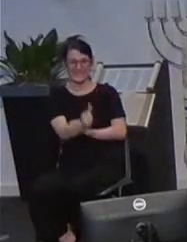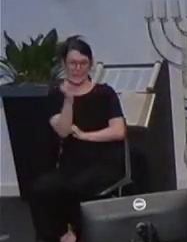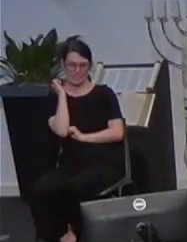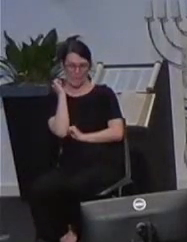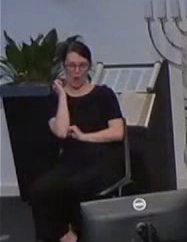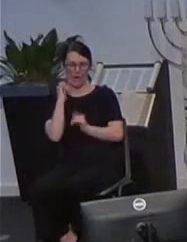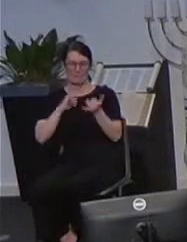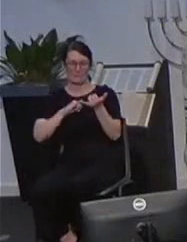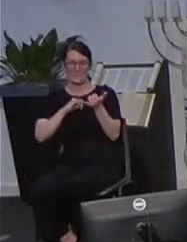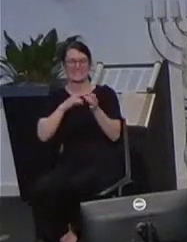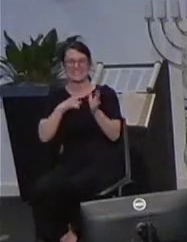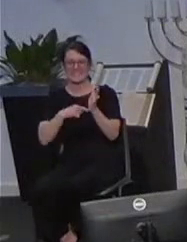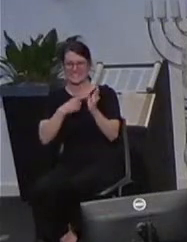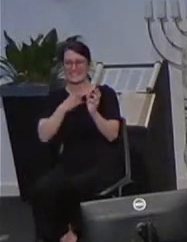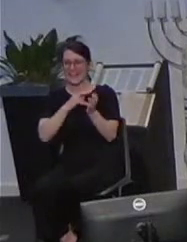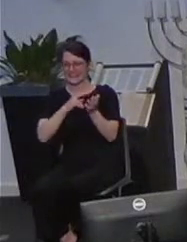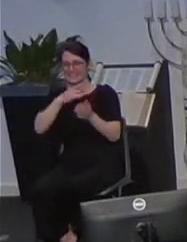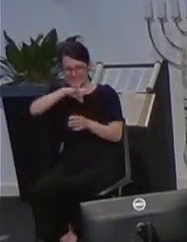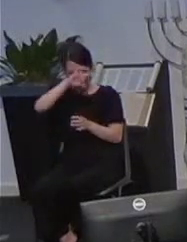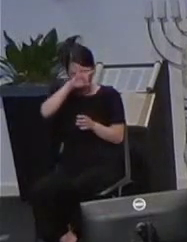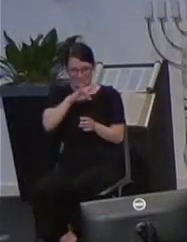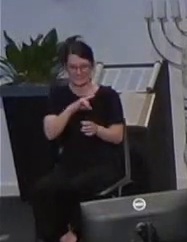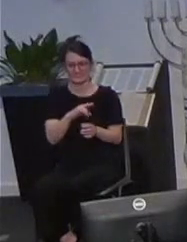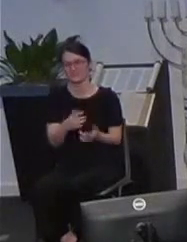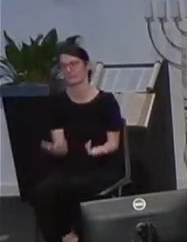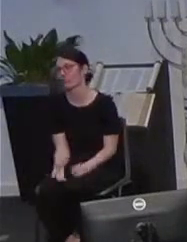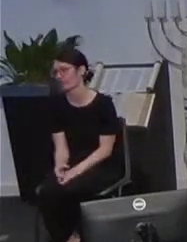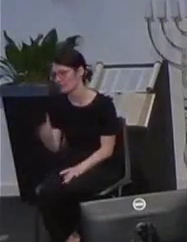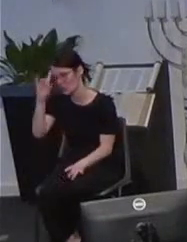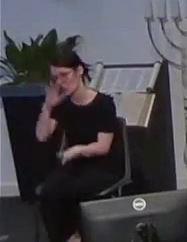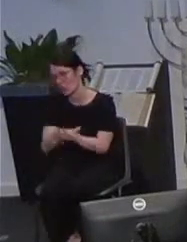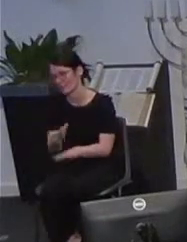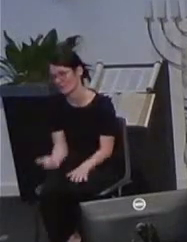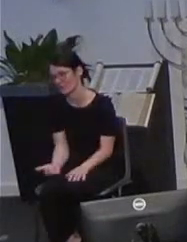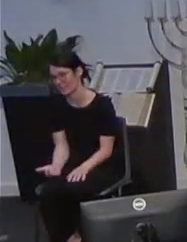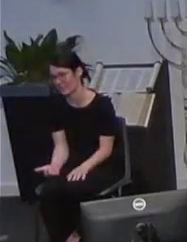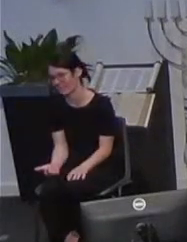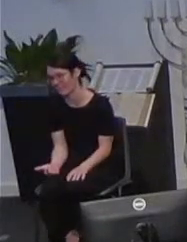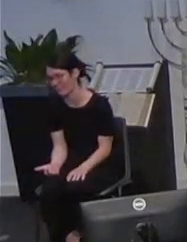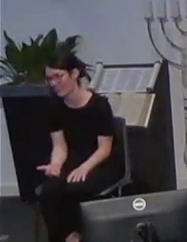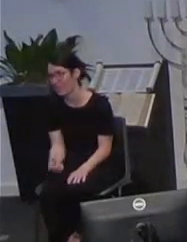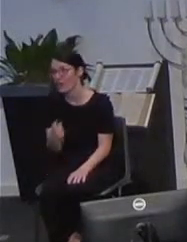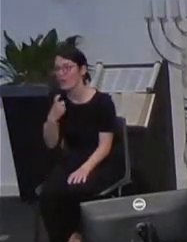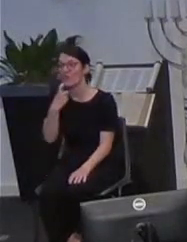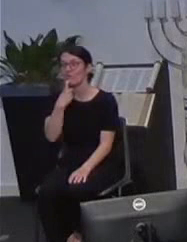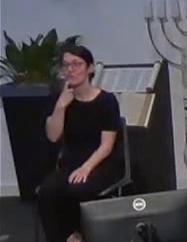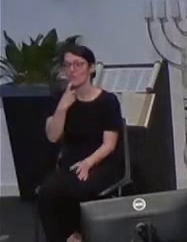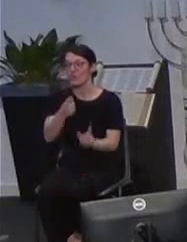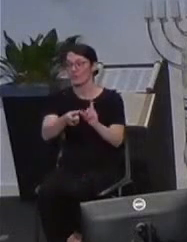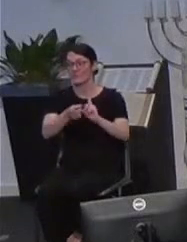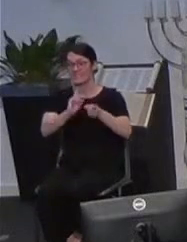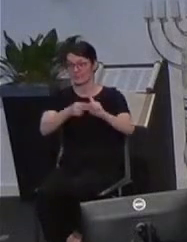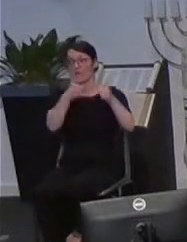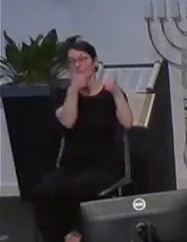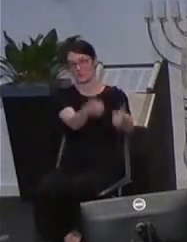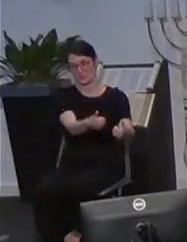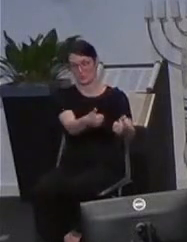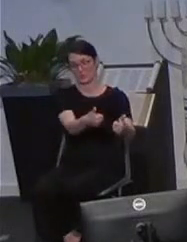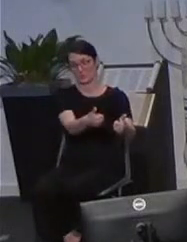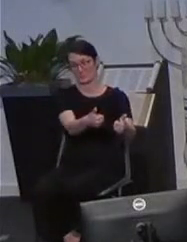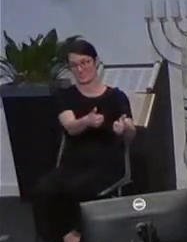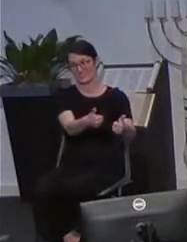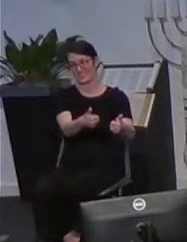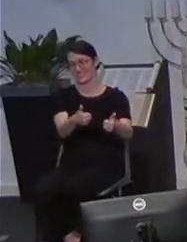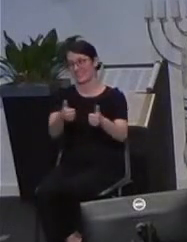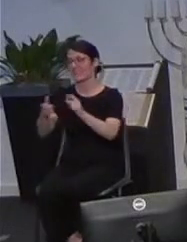So this illustration that Peter uses in this passage of rocks and stumbling stones, it was all very